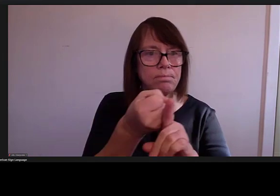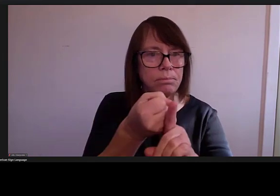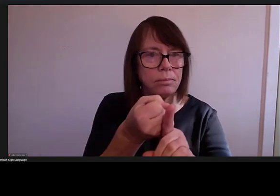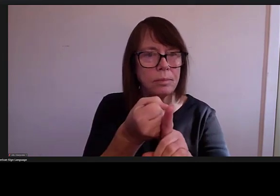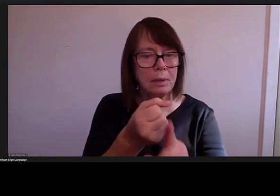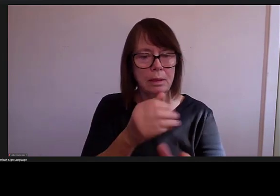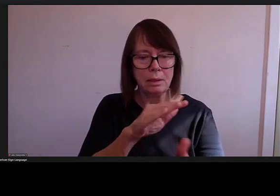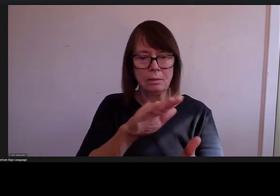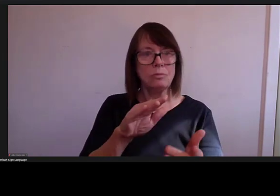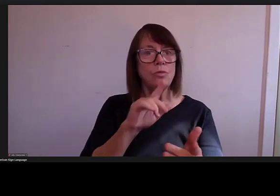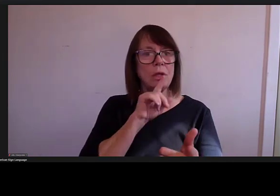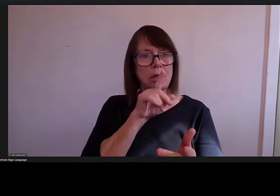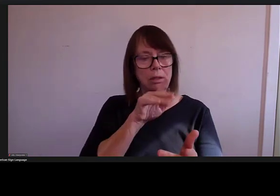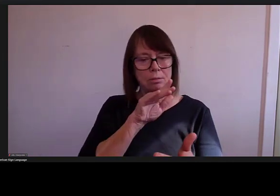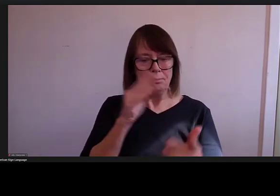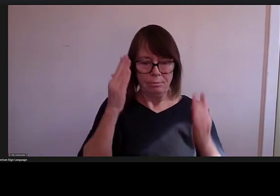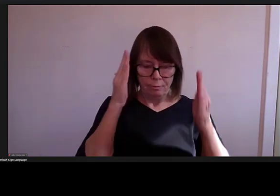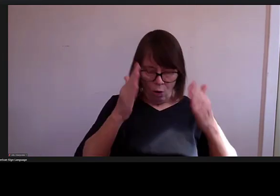one's development,